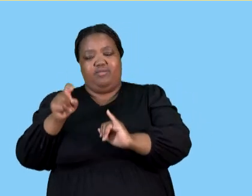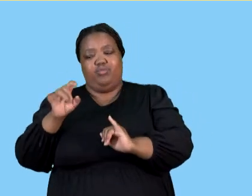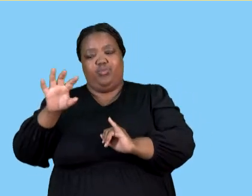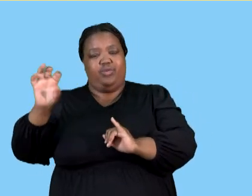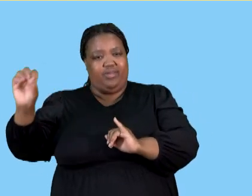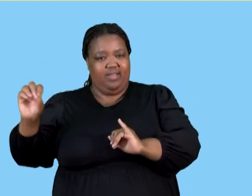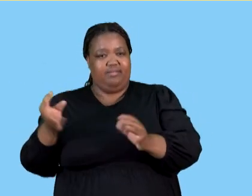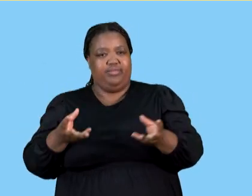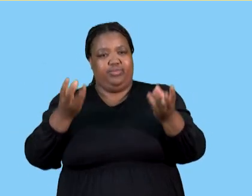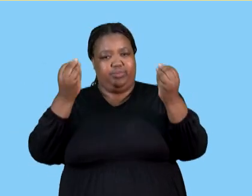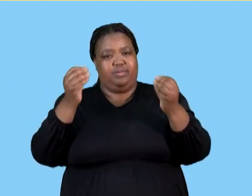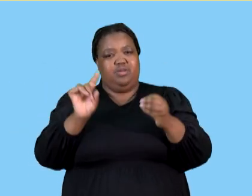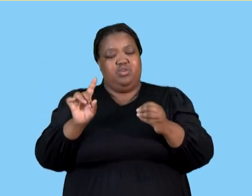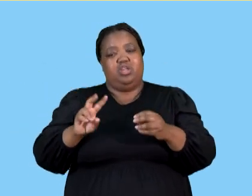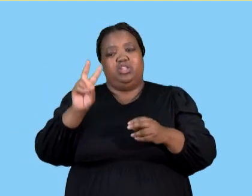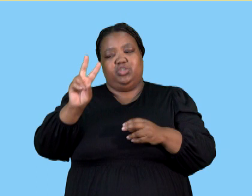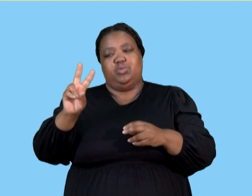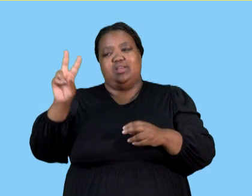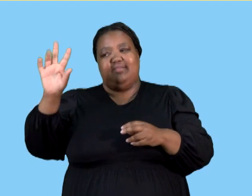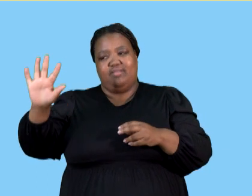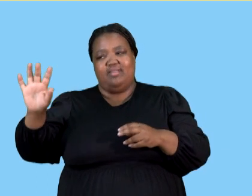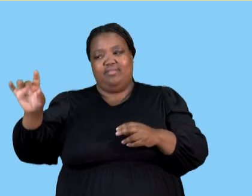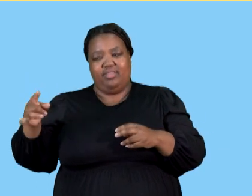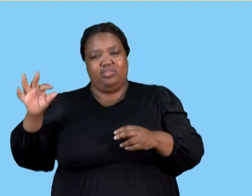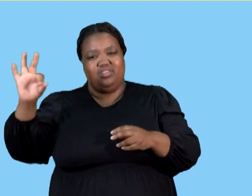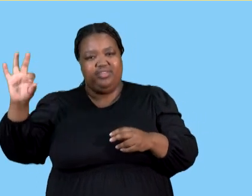administration, 11.5. That will give you